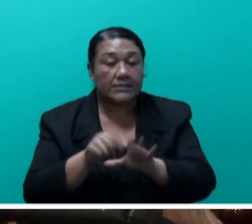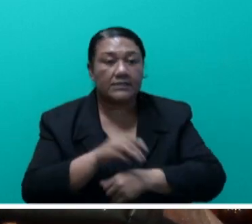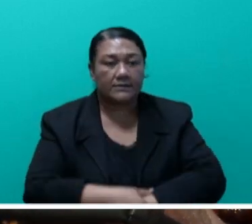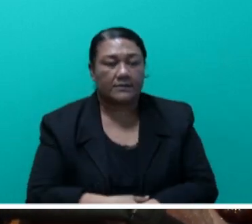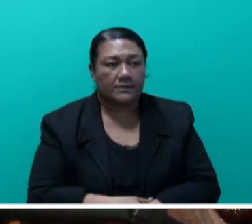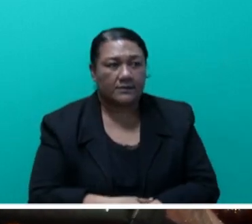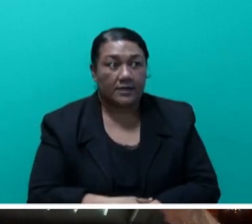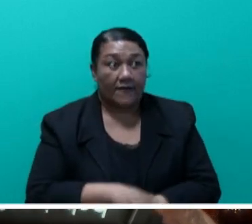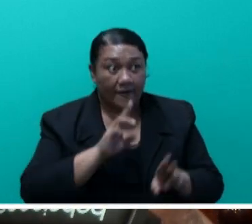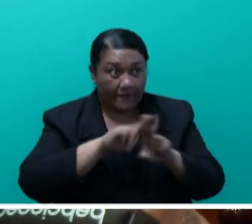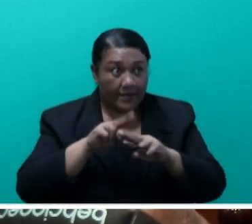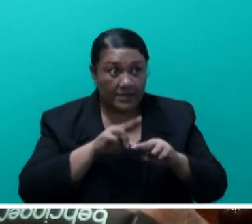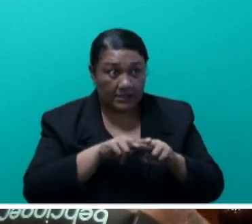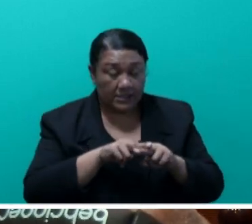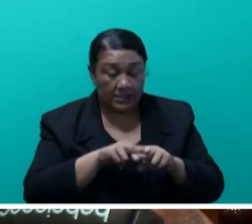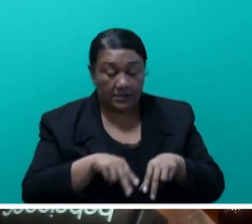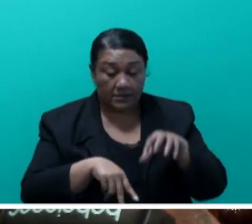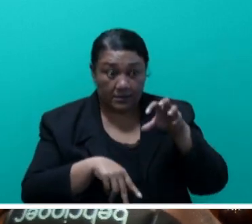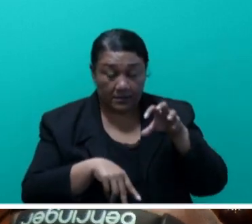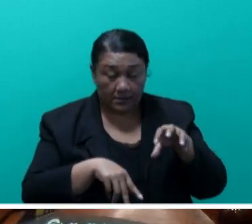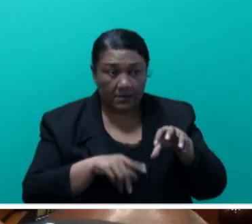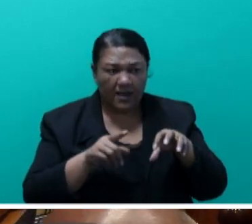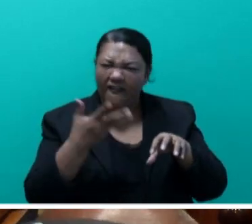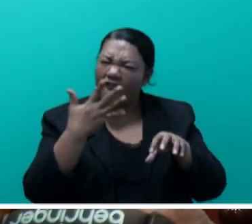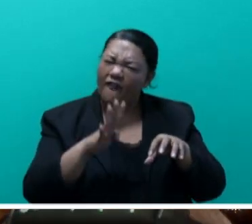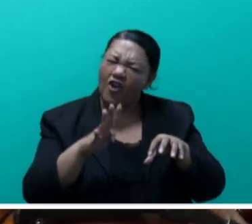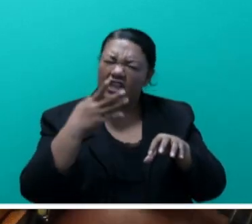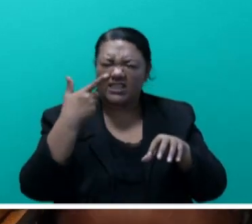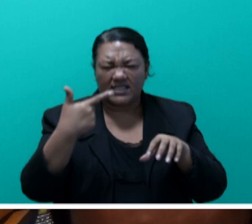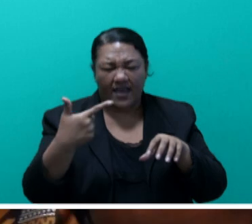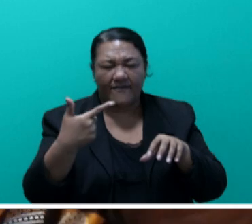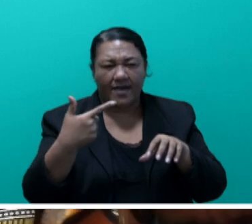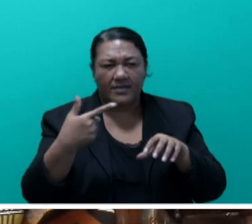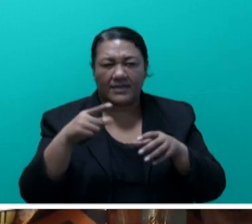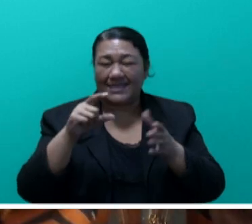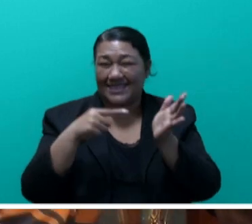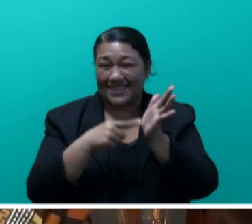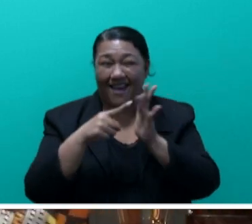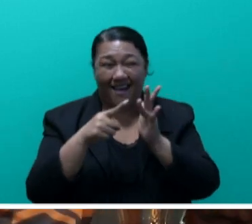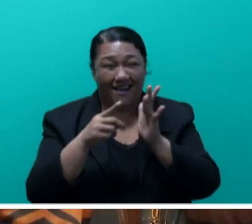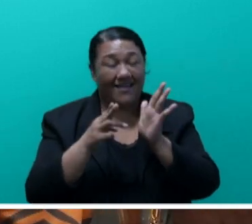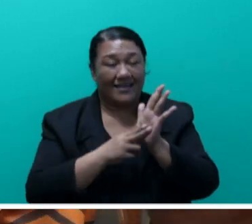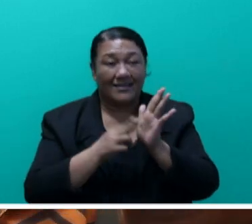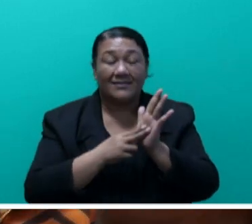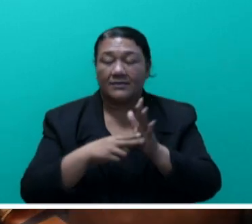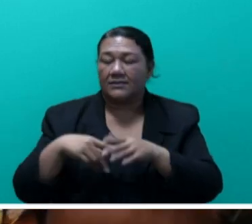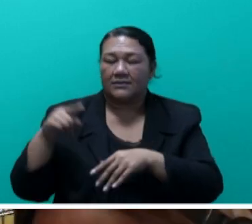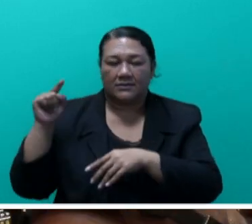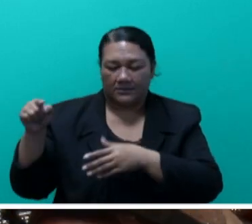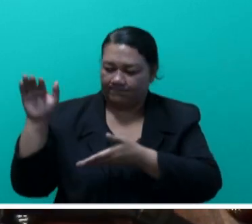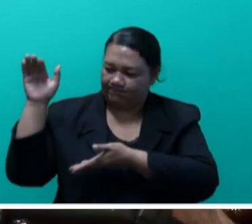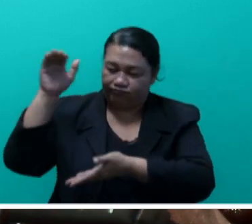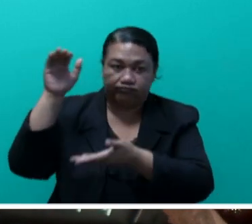for Fiji, the yield is on 47 tons per hectare, whereas the global